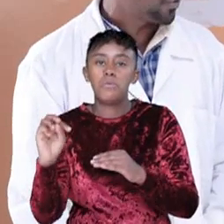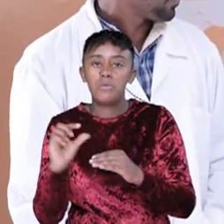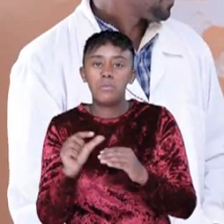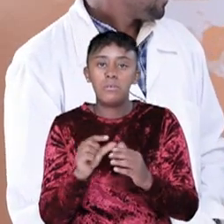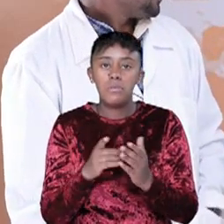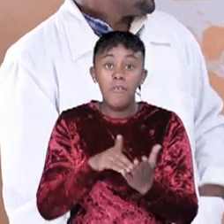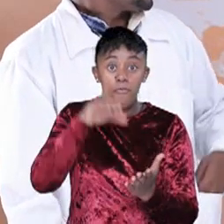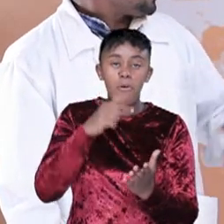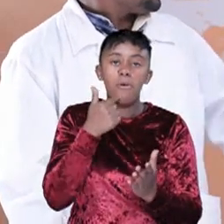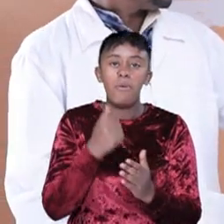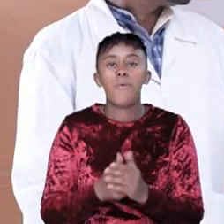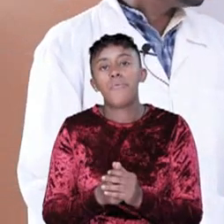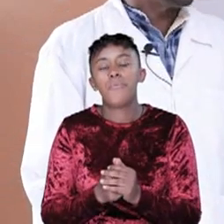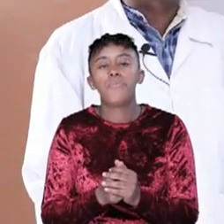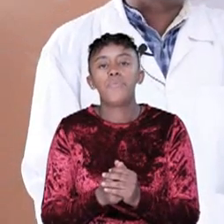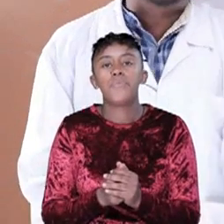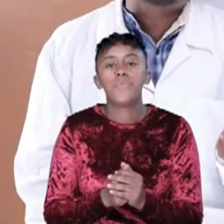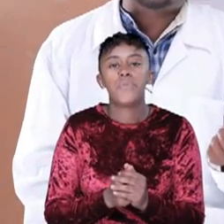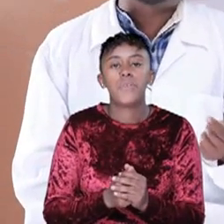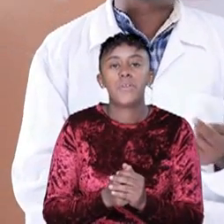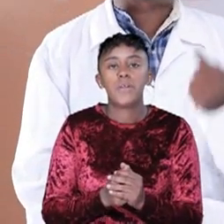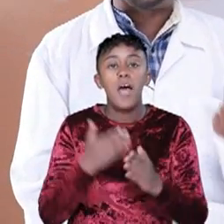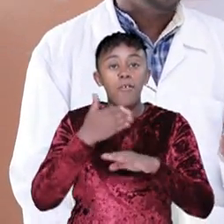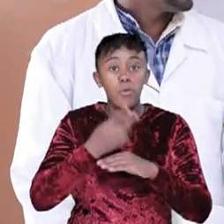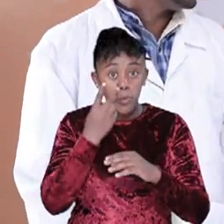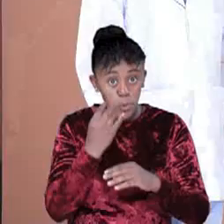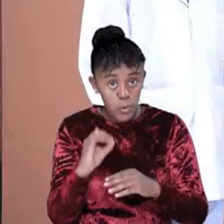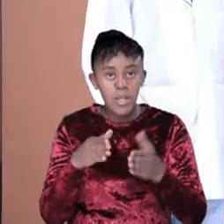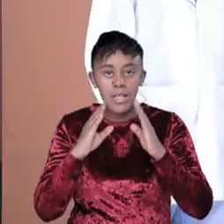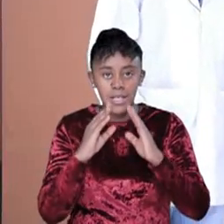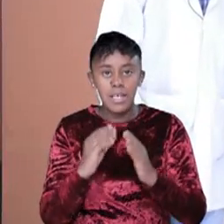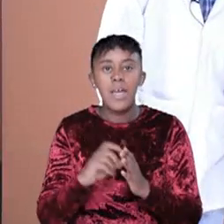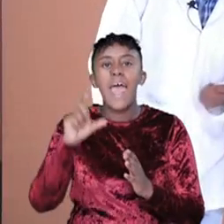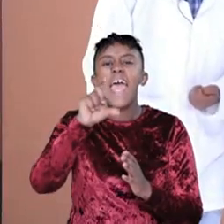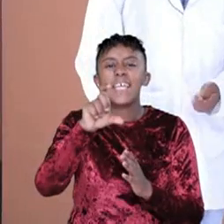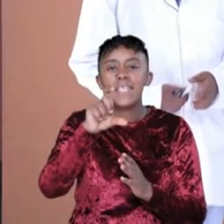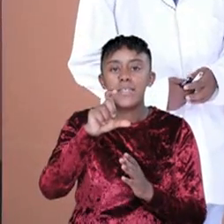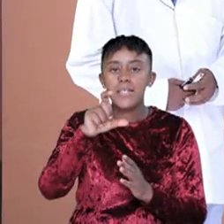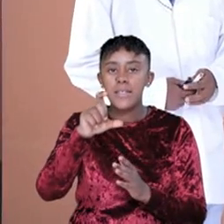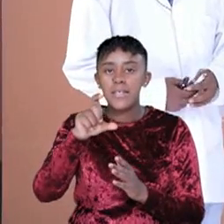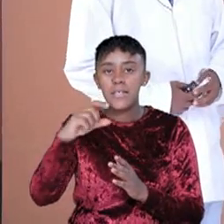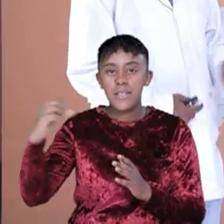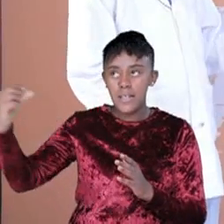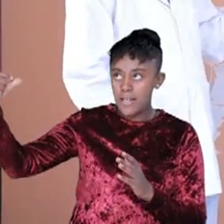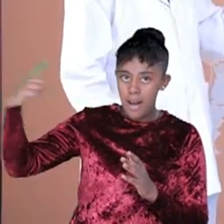cathode. So let's see, after looking at the cathode ray, let us see X-ray tubes.